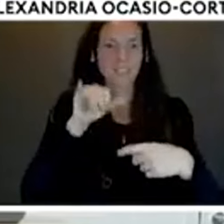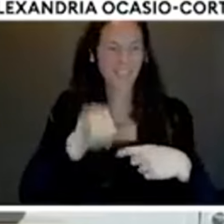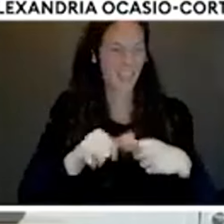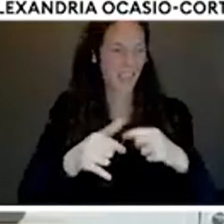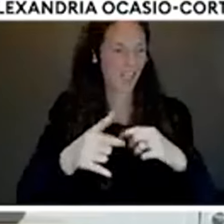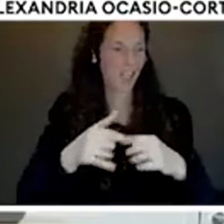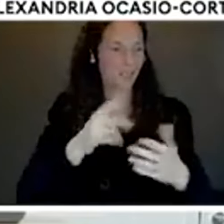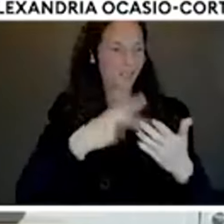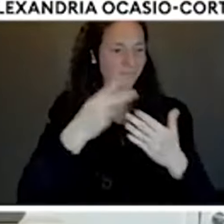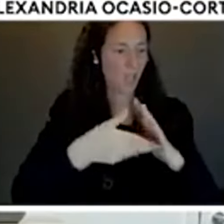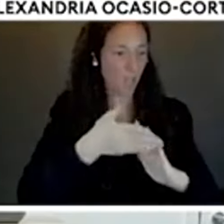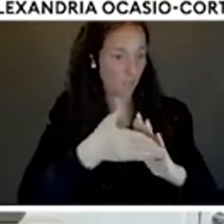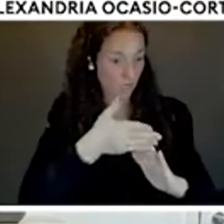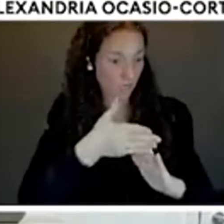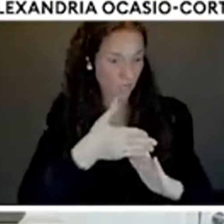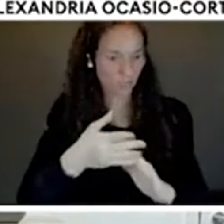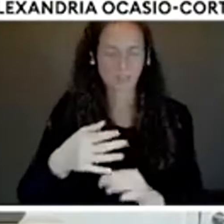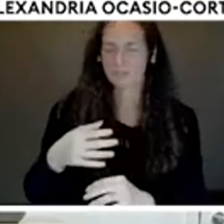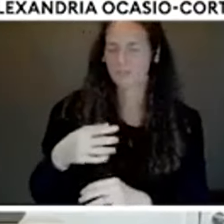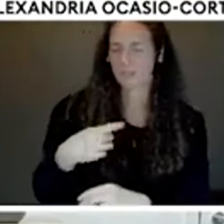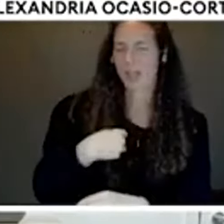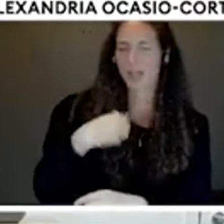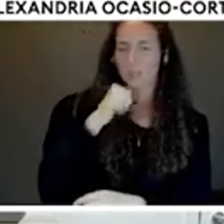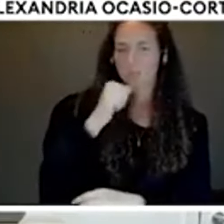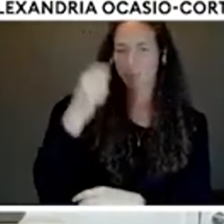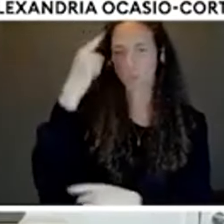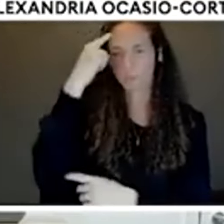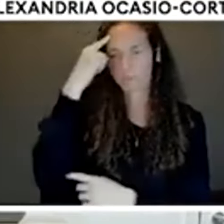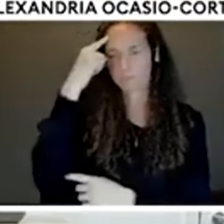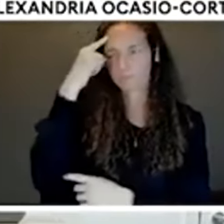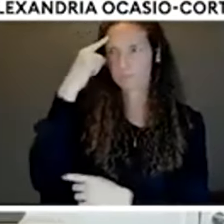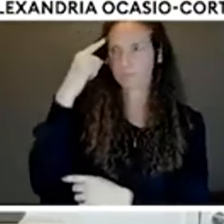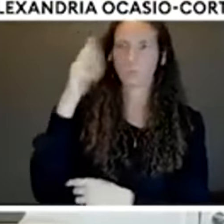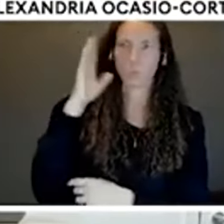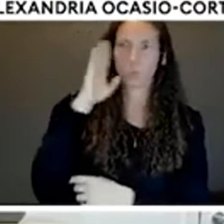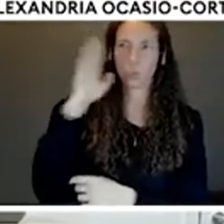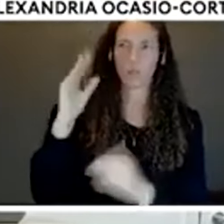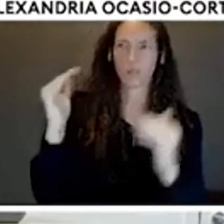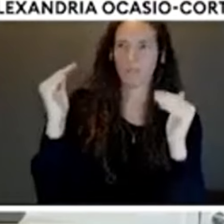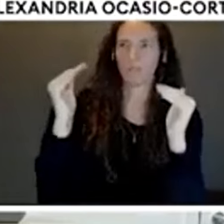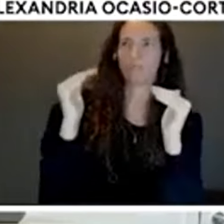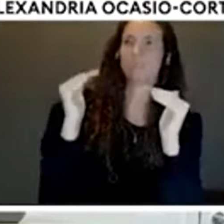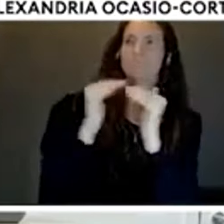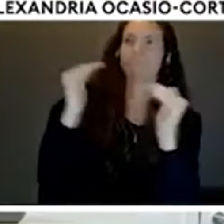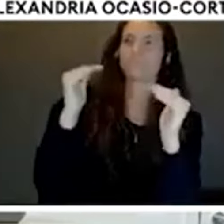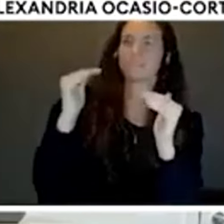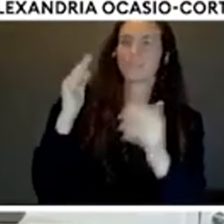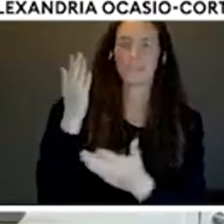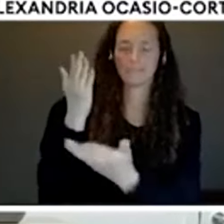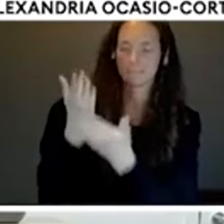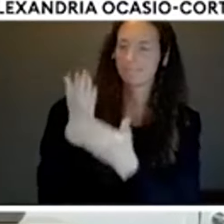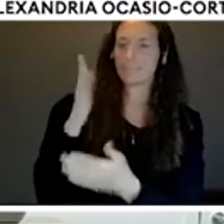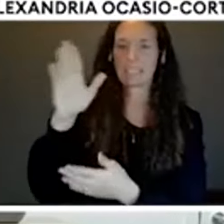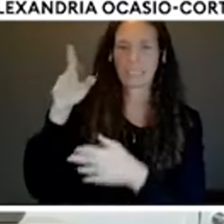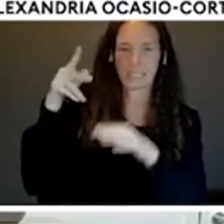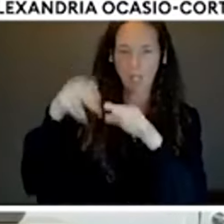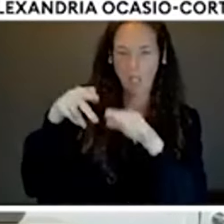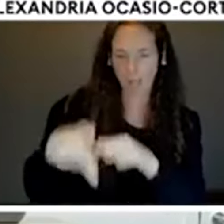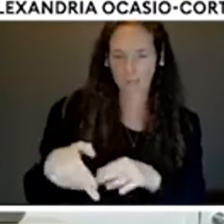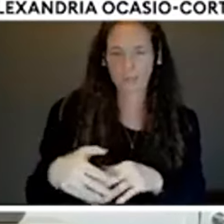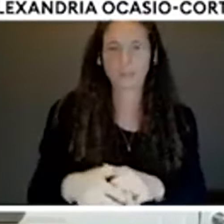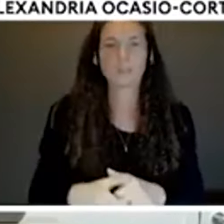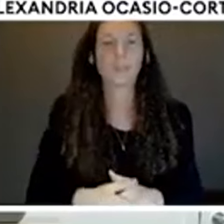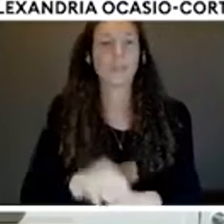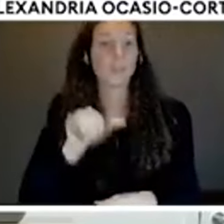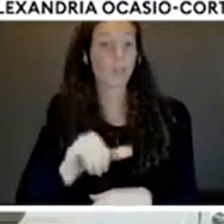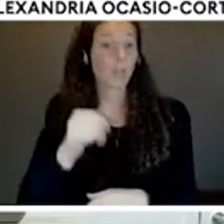these draconian cuts that are just being kind of announced all of a sudden. And so, that's where I'm